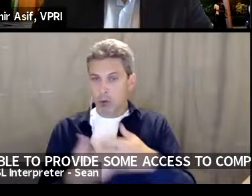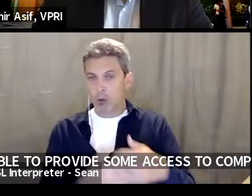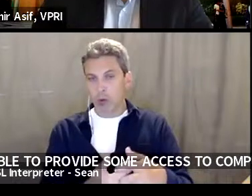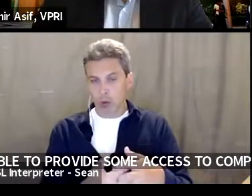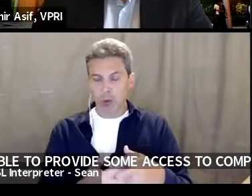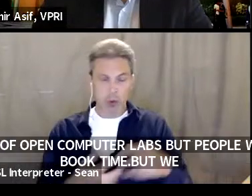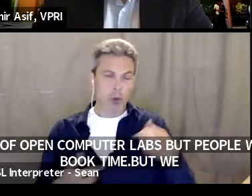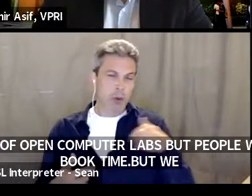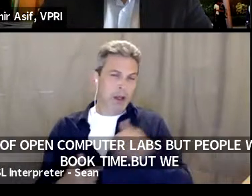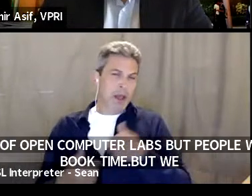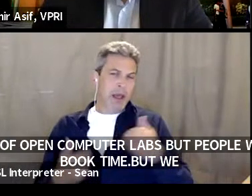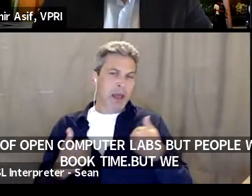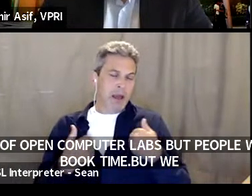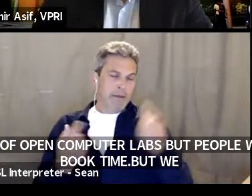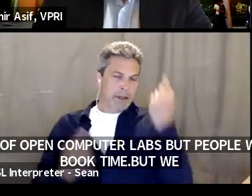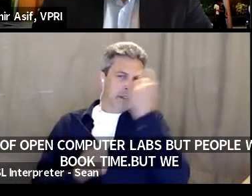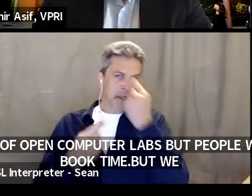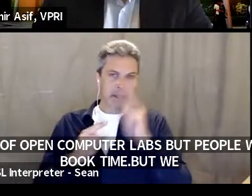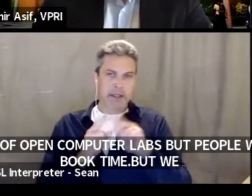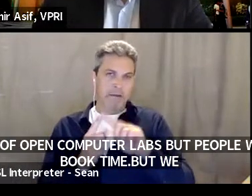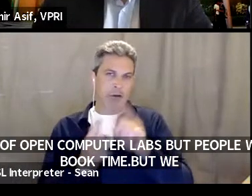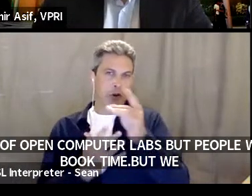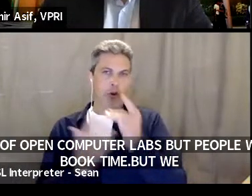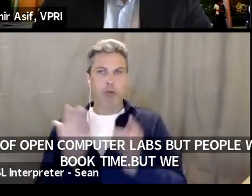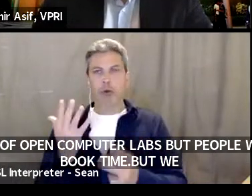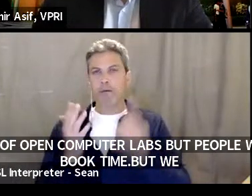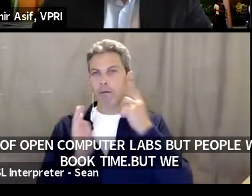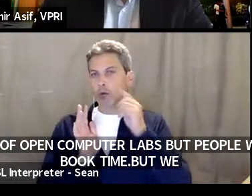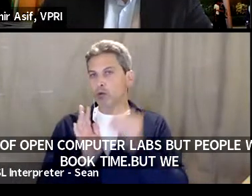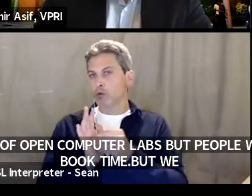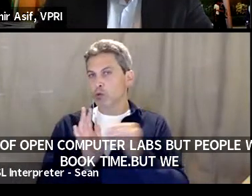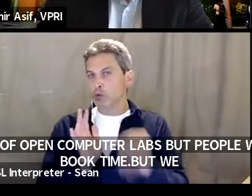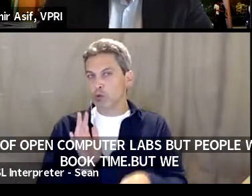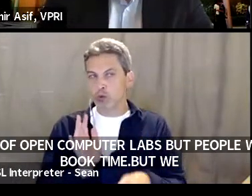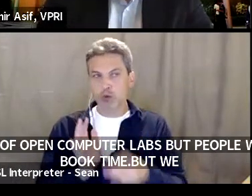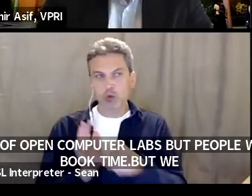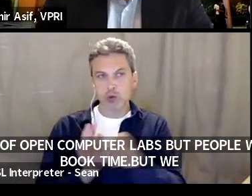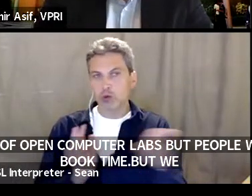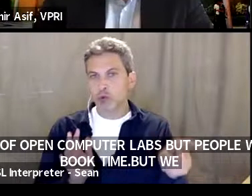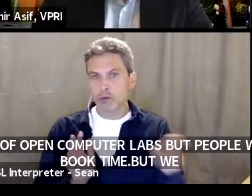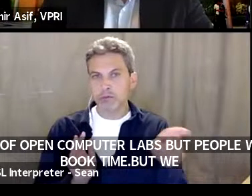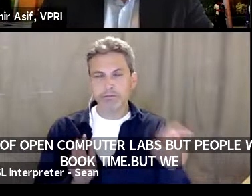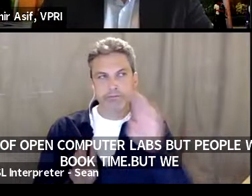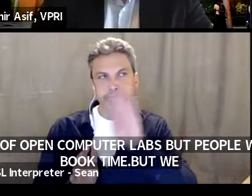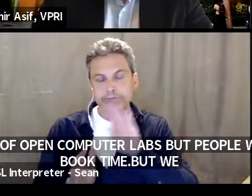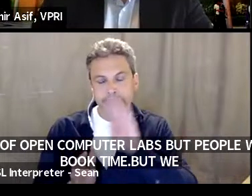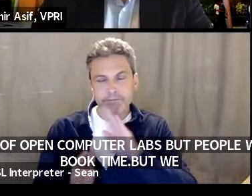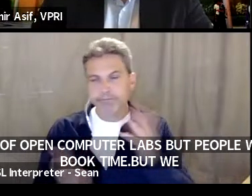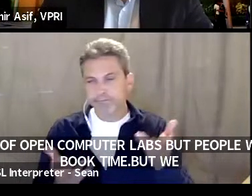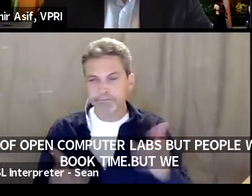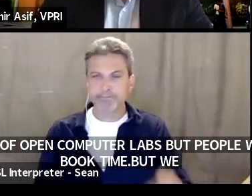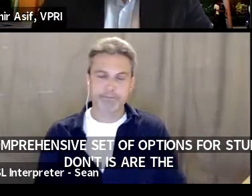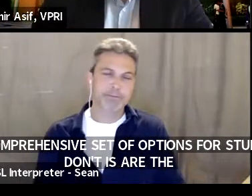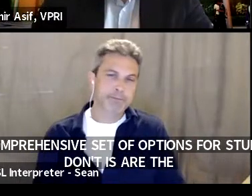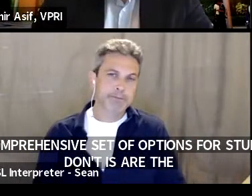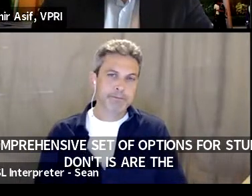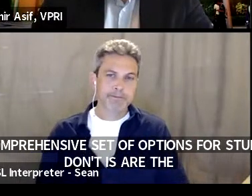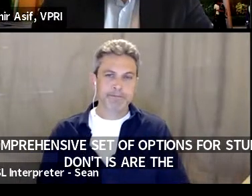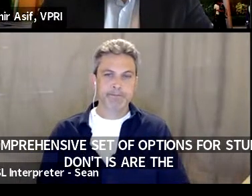for students who don't have the laptop or other challenges that they might be facing.